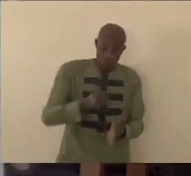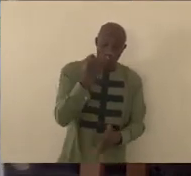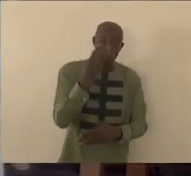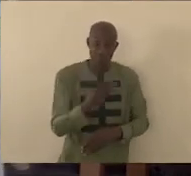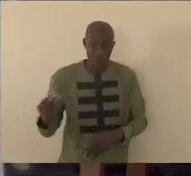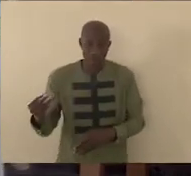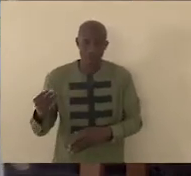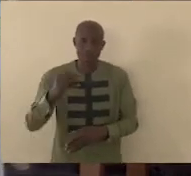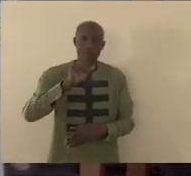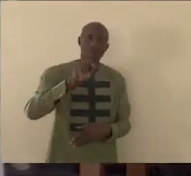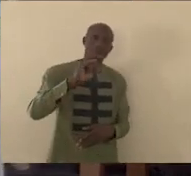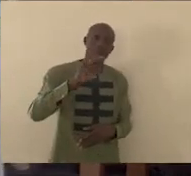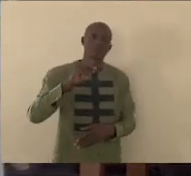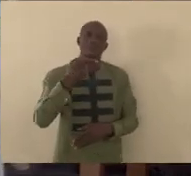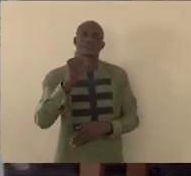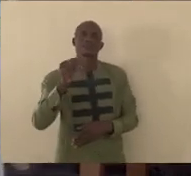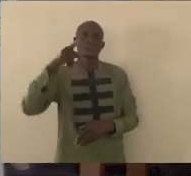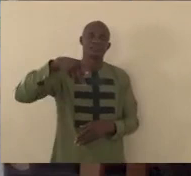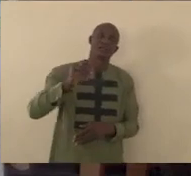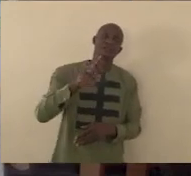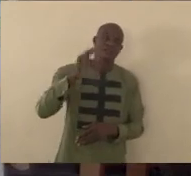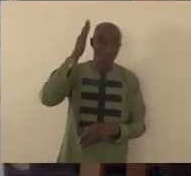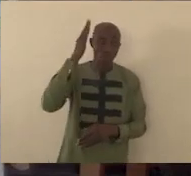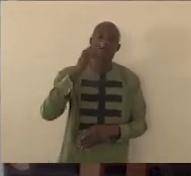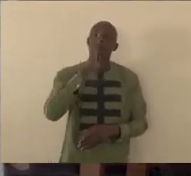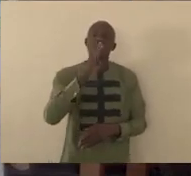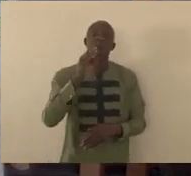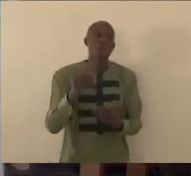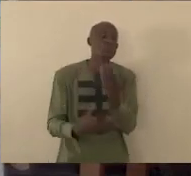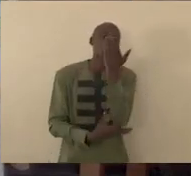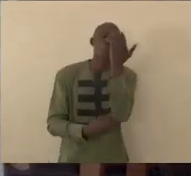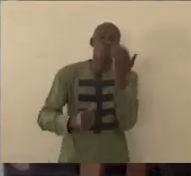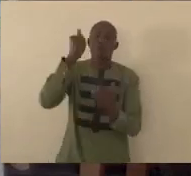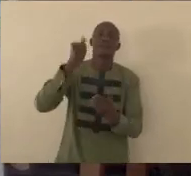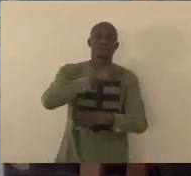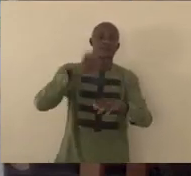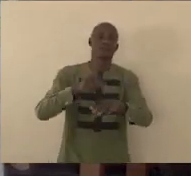resources, Singapore and Japan would have been in the league of the poorest nations in the world.